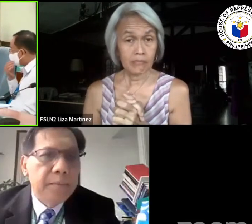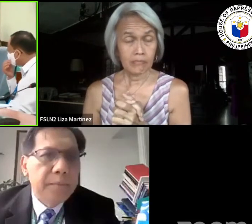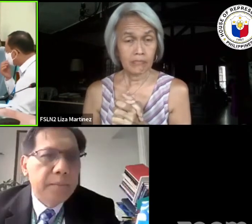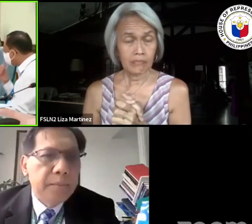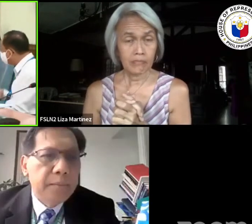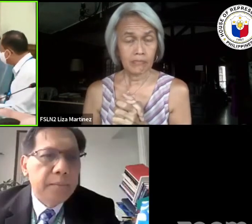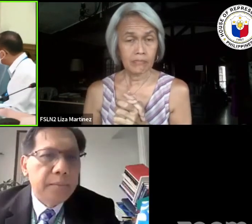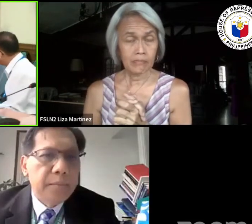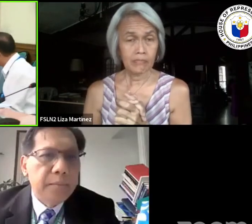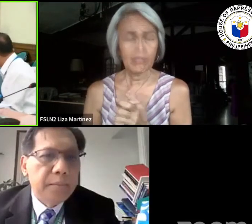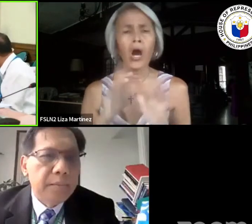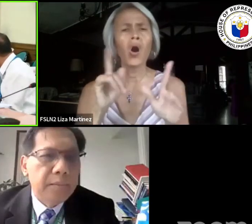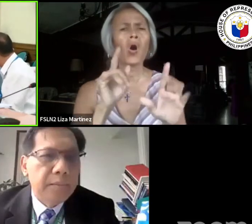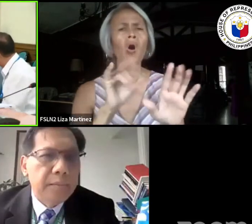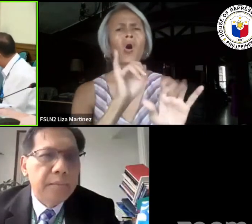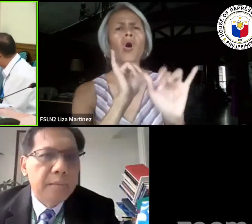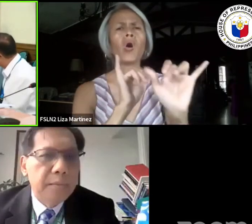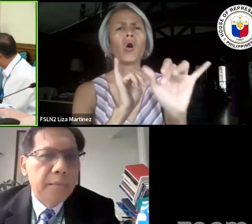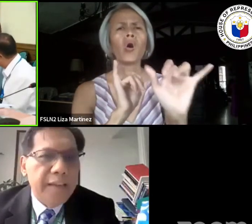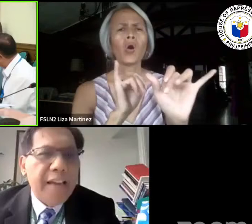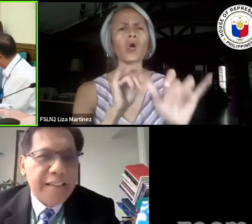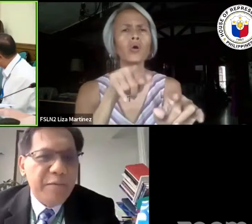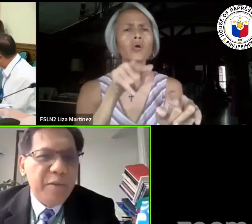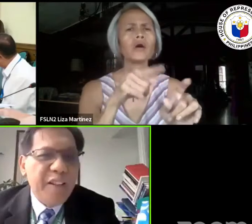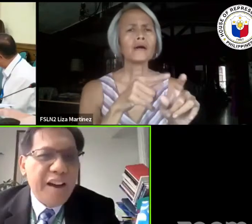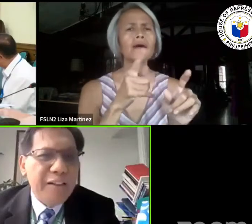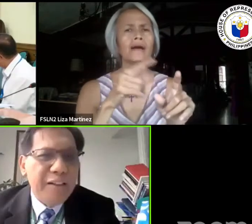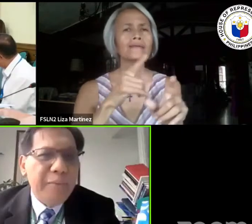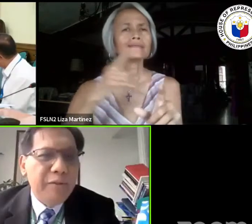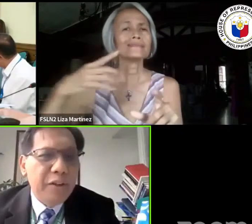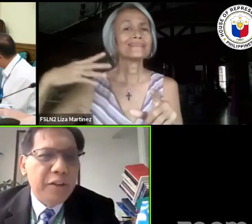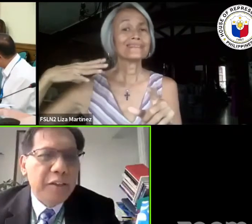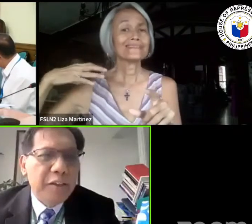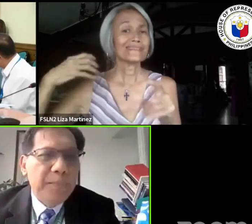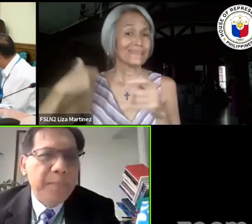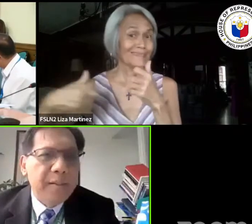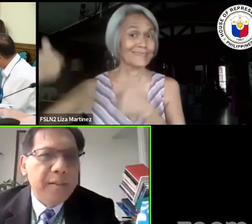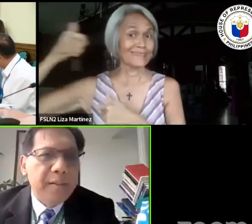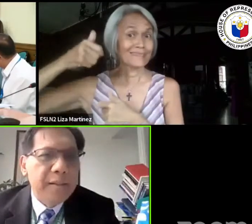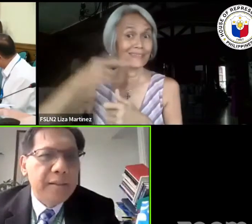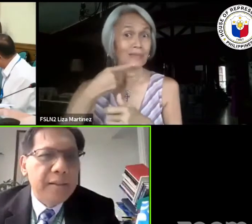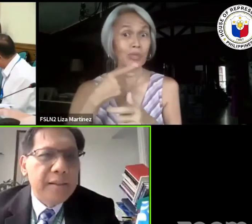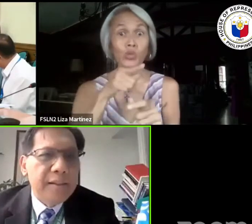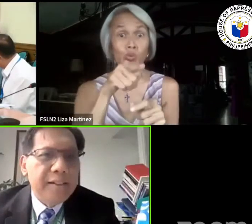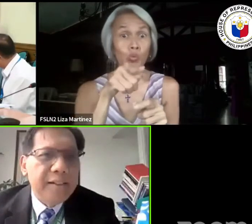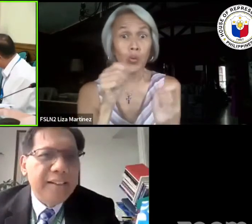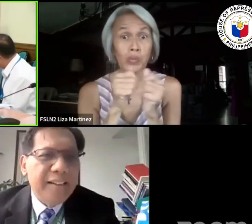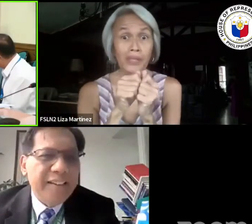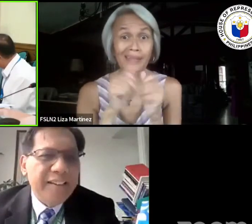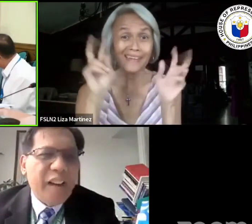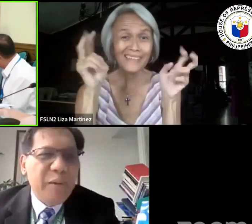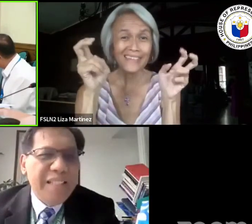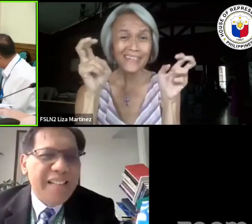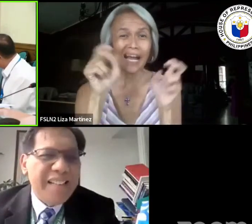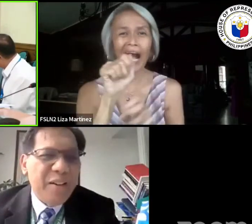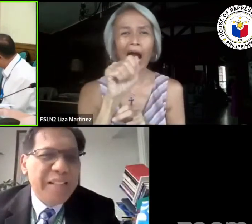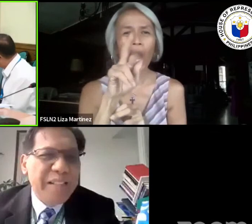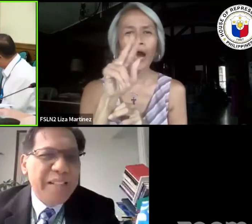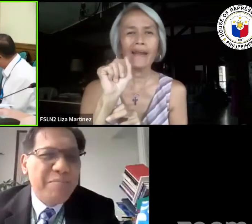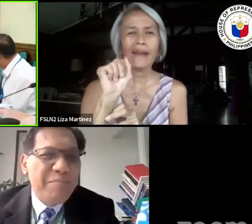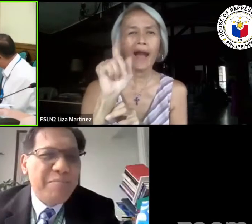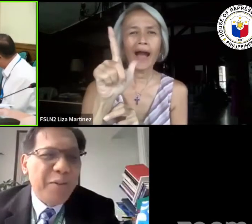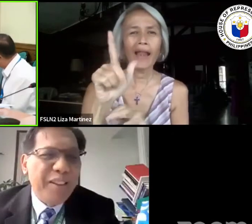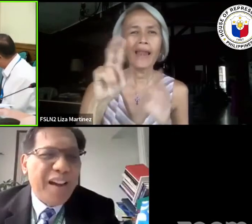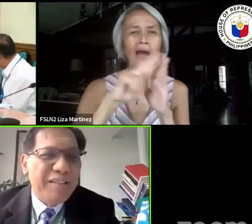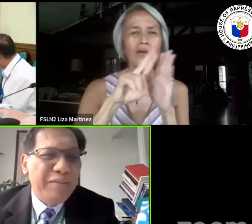Oh, yes, you're with the ARAL Bill, Bill. I'm with the ARAL Bill, Your Honor. Yes, thank you. Thank you, Dr. Yeah,